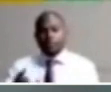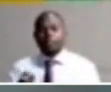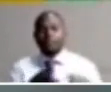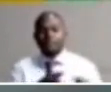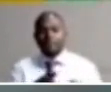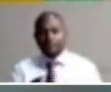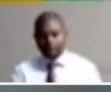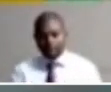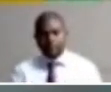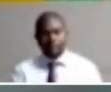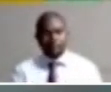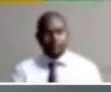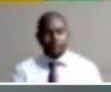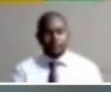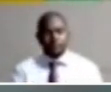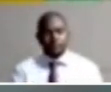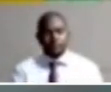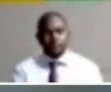system.